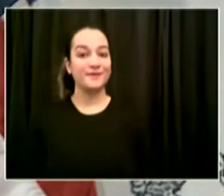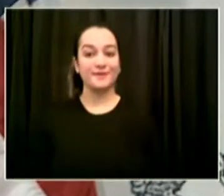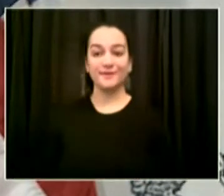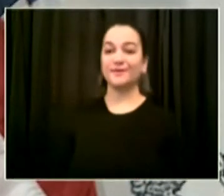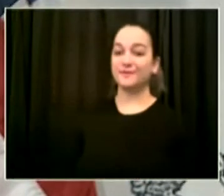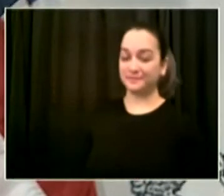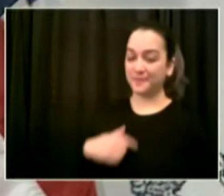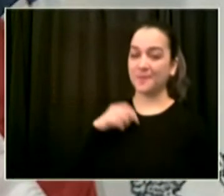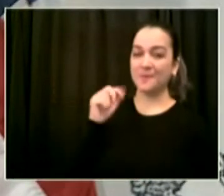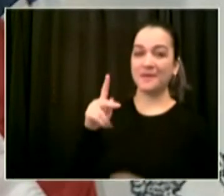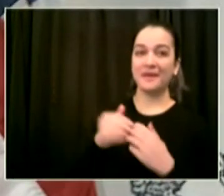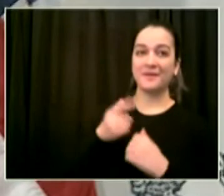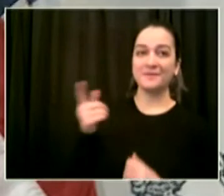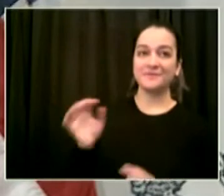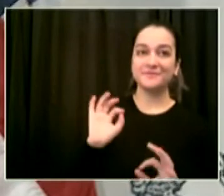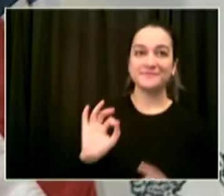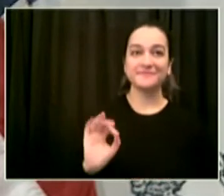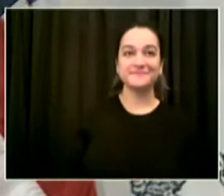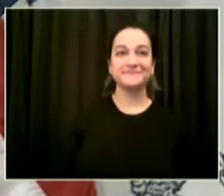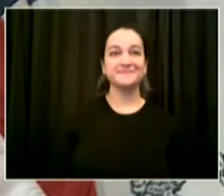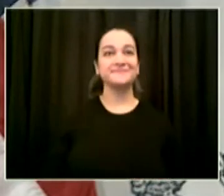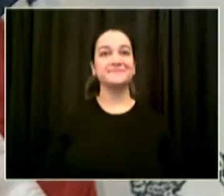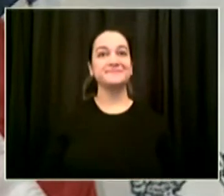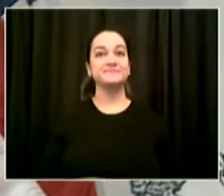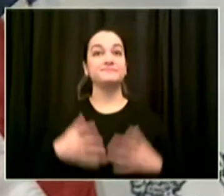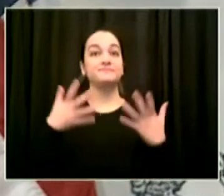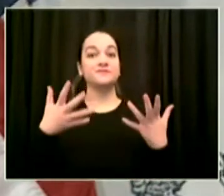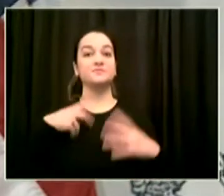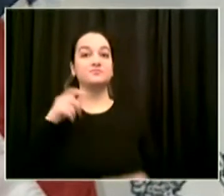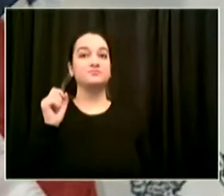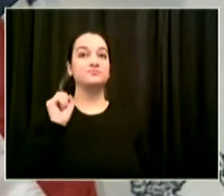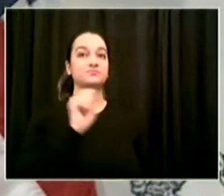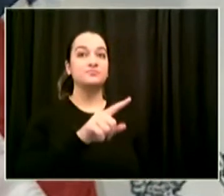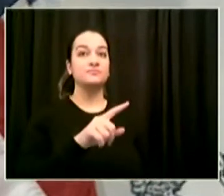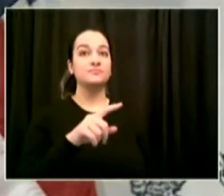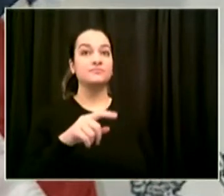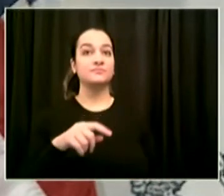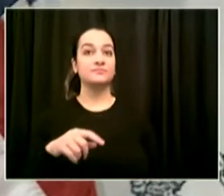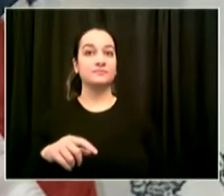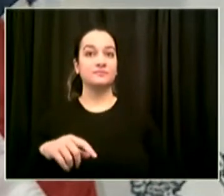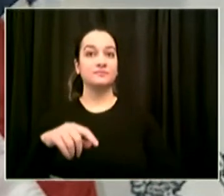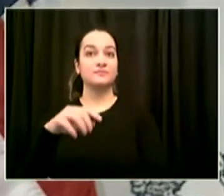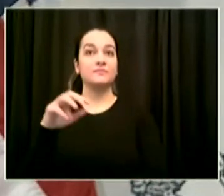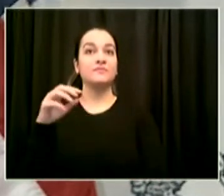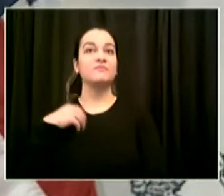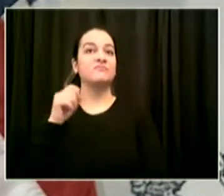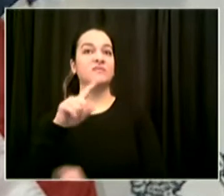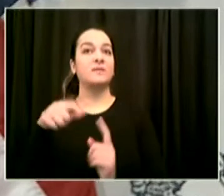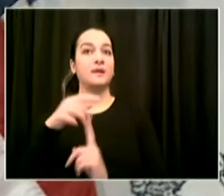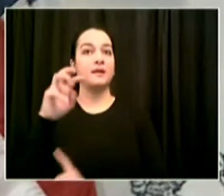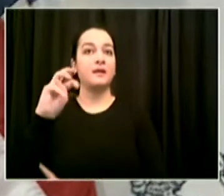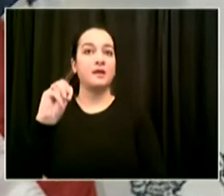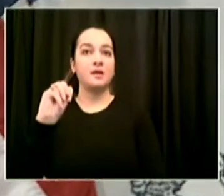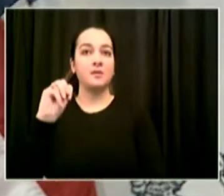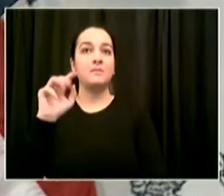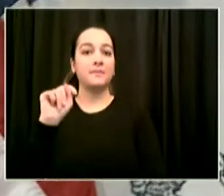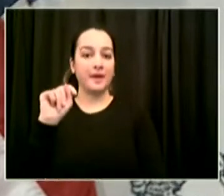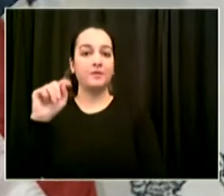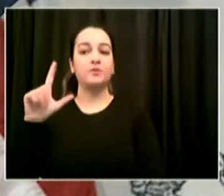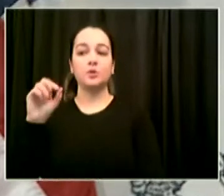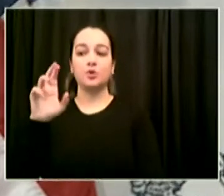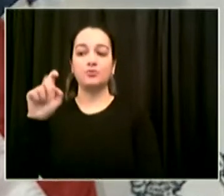Loretto Sportsplex site that's supposed to happen mid-February. Has the city identified a permanent site that can